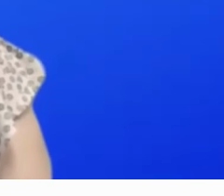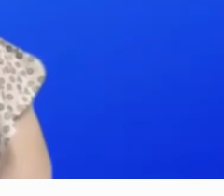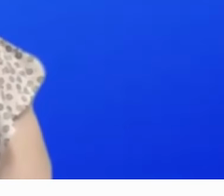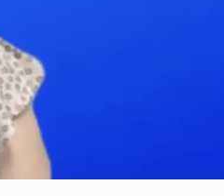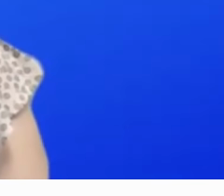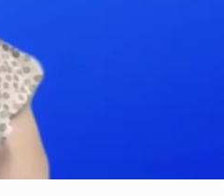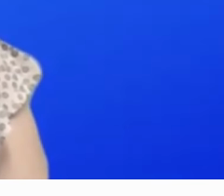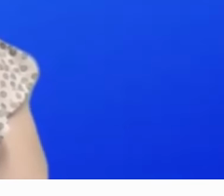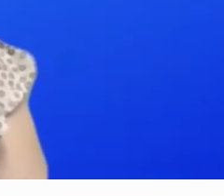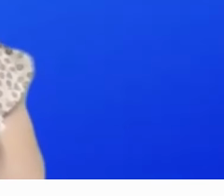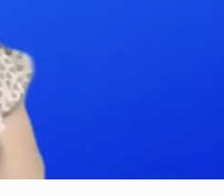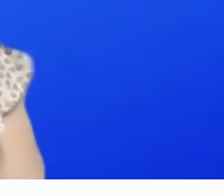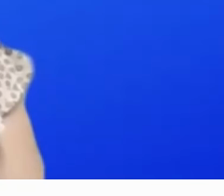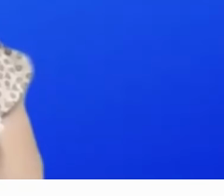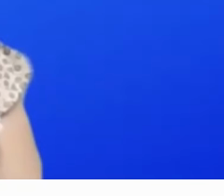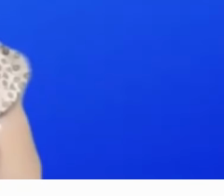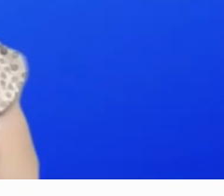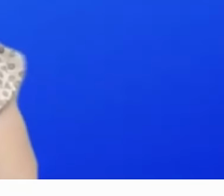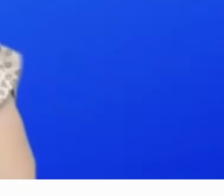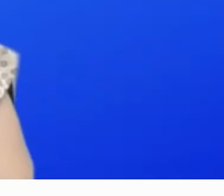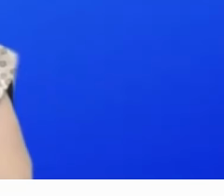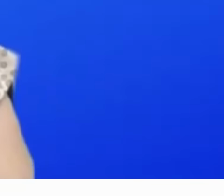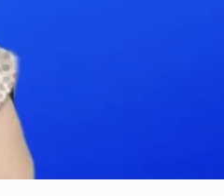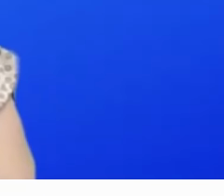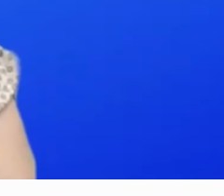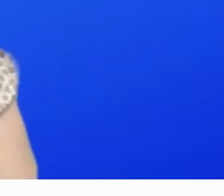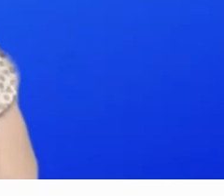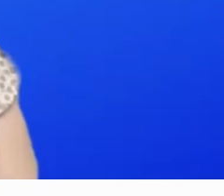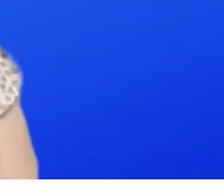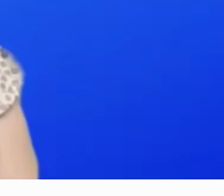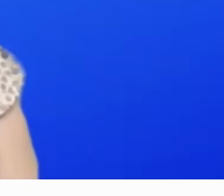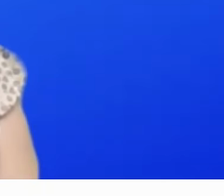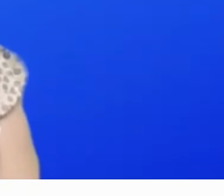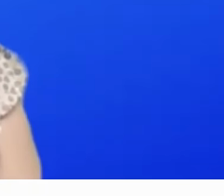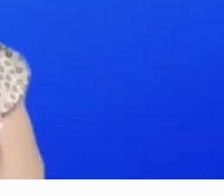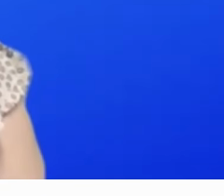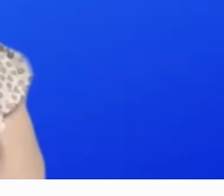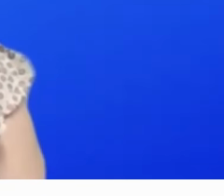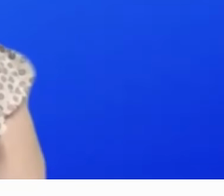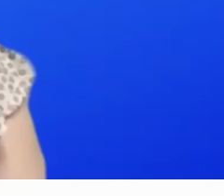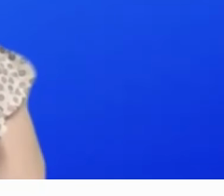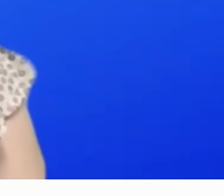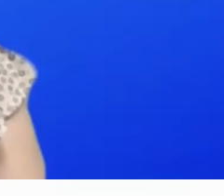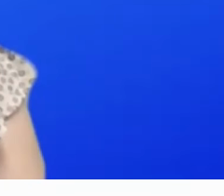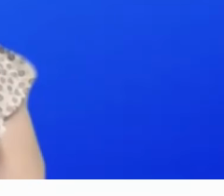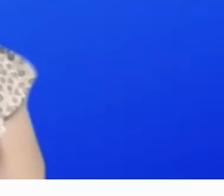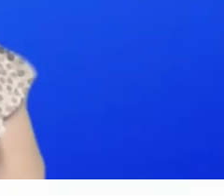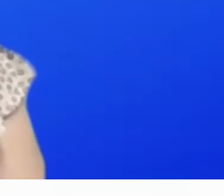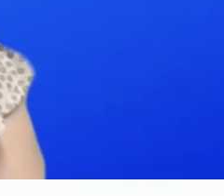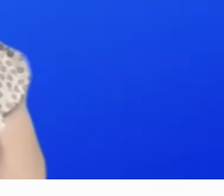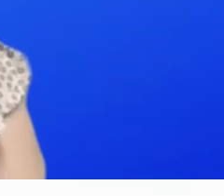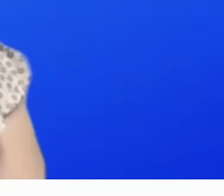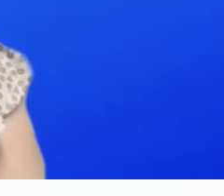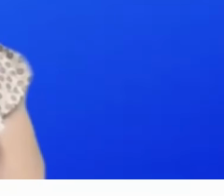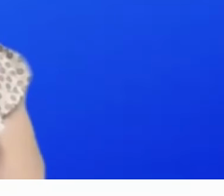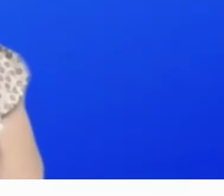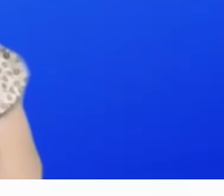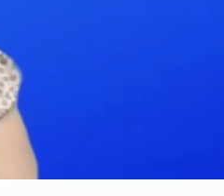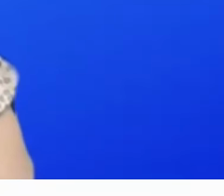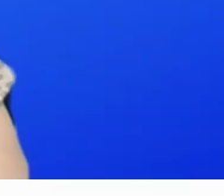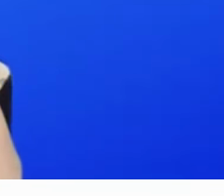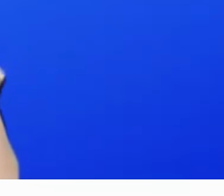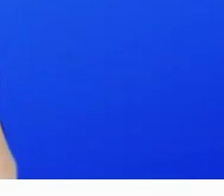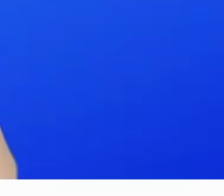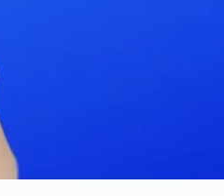determining what skill a person currently has, and that helps us to determine what would be the best equipment for them to